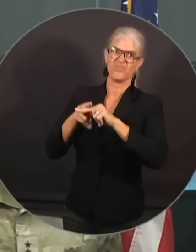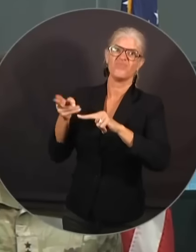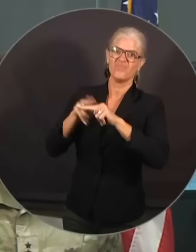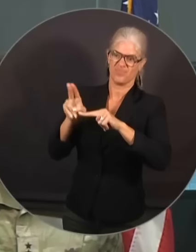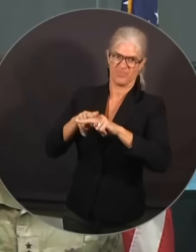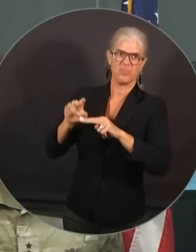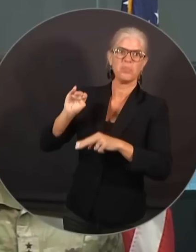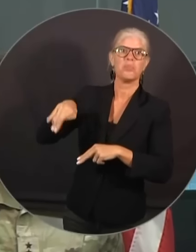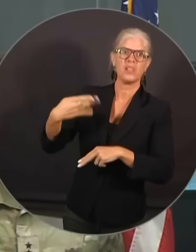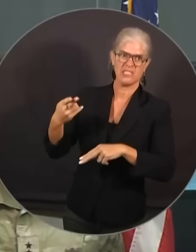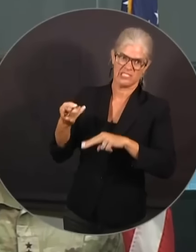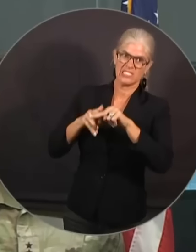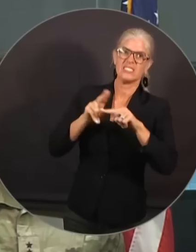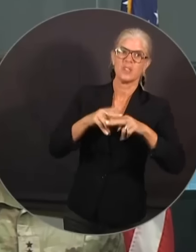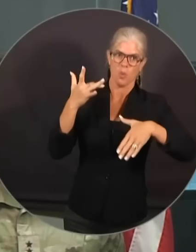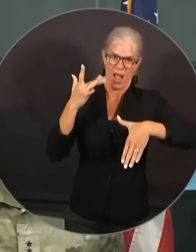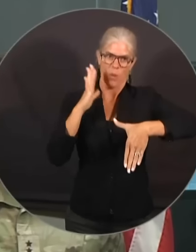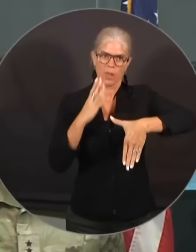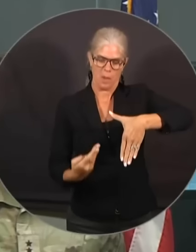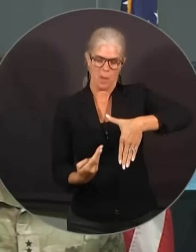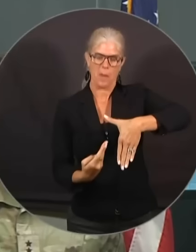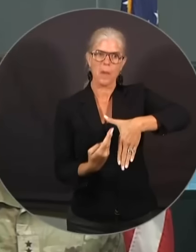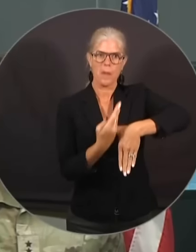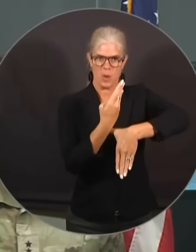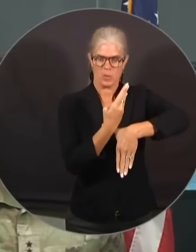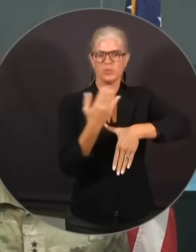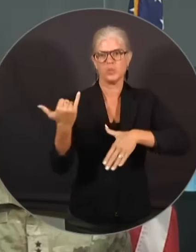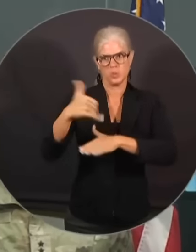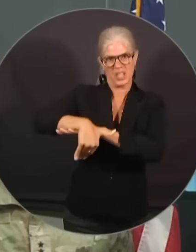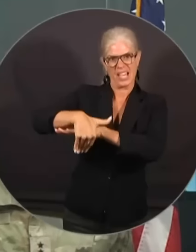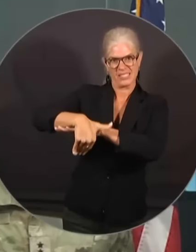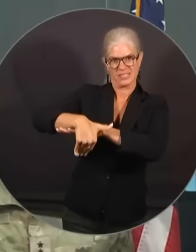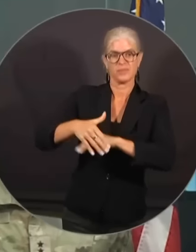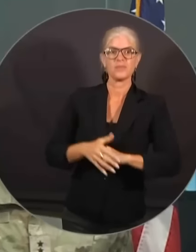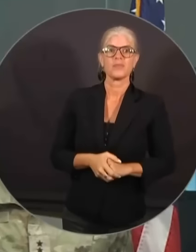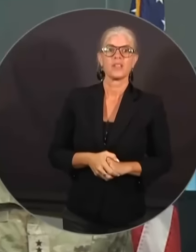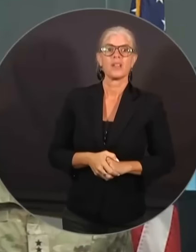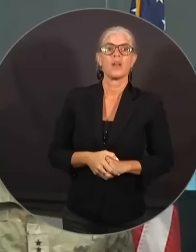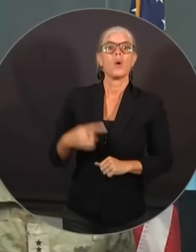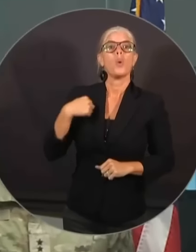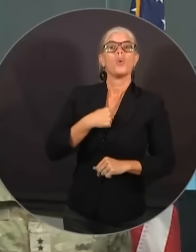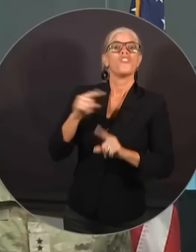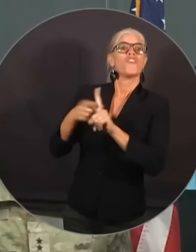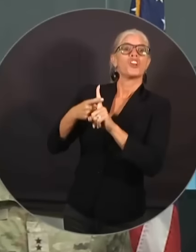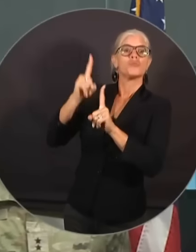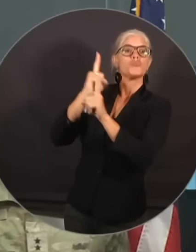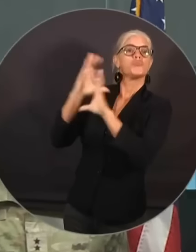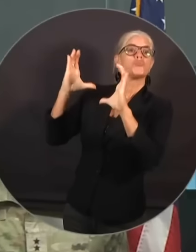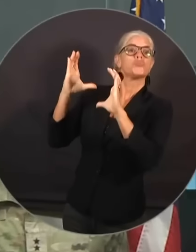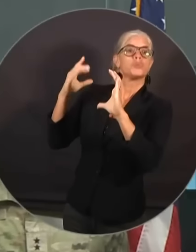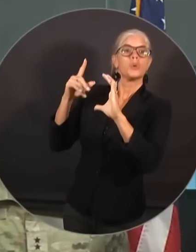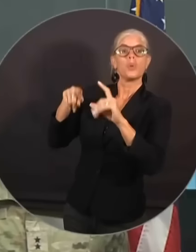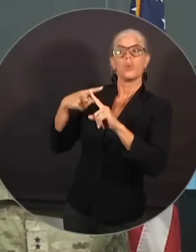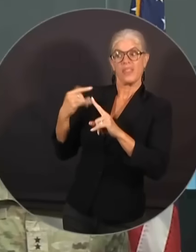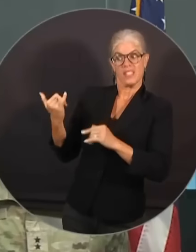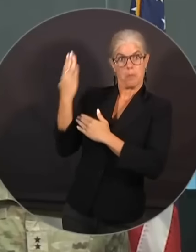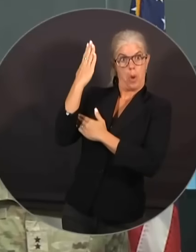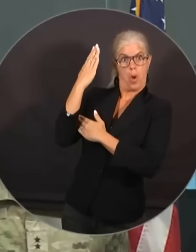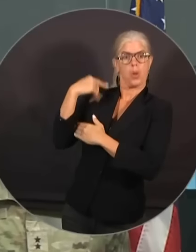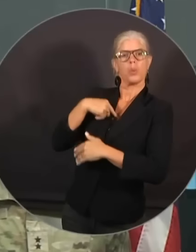make landfall later this evening. Initial estimates when we woke up this morning were that it would probably